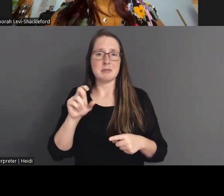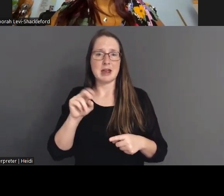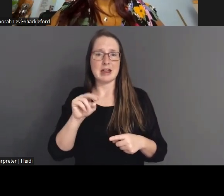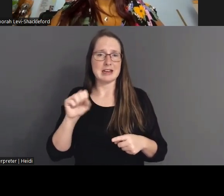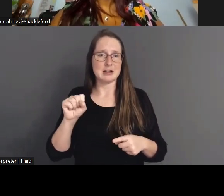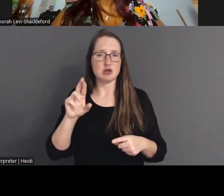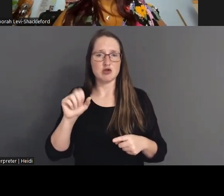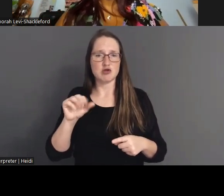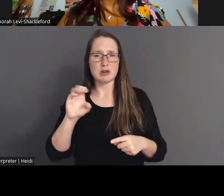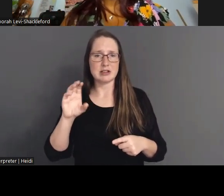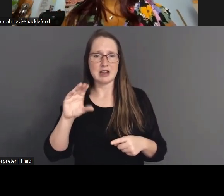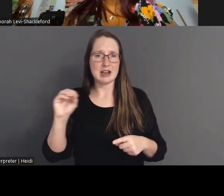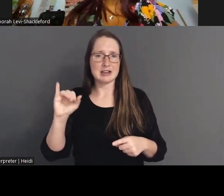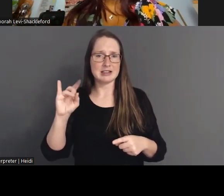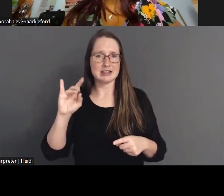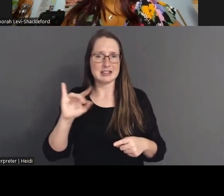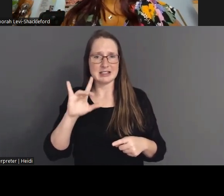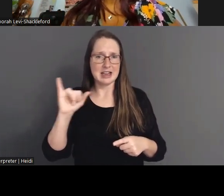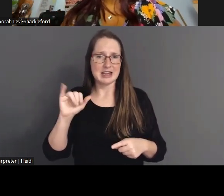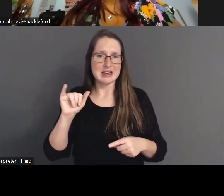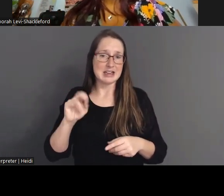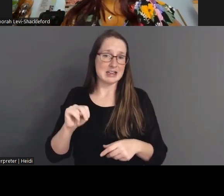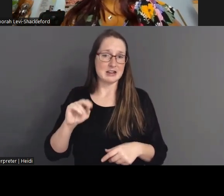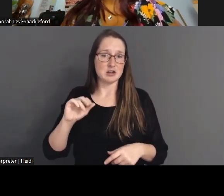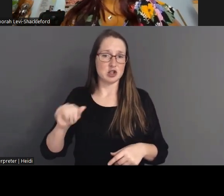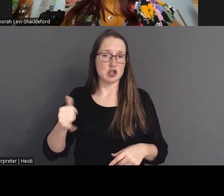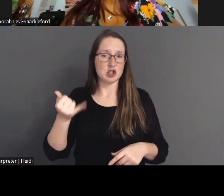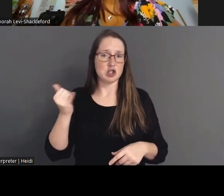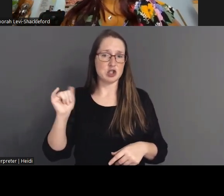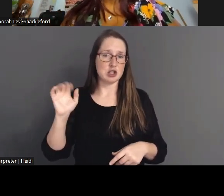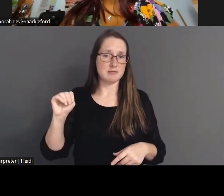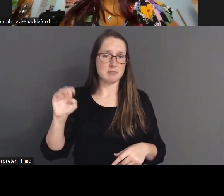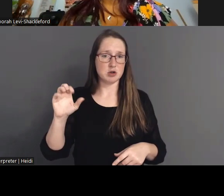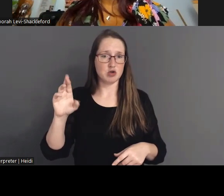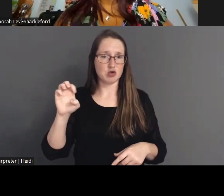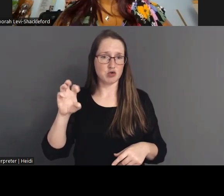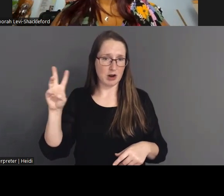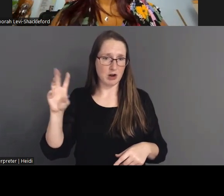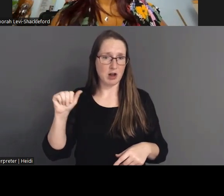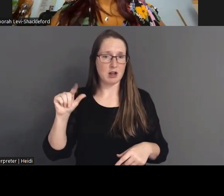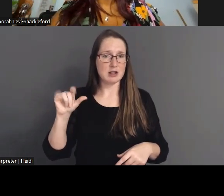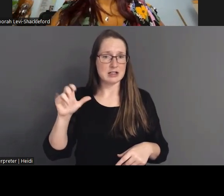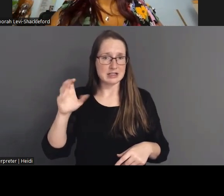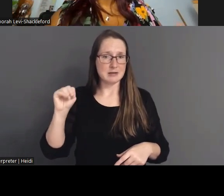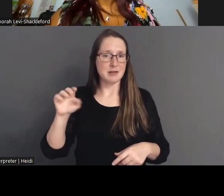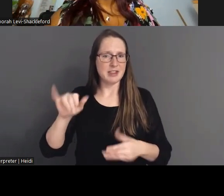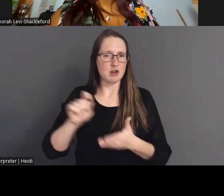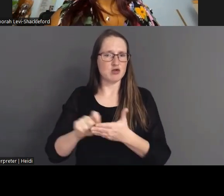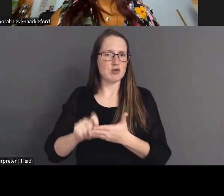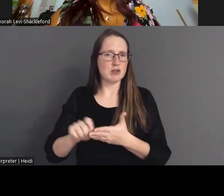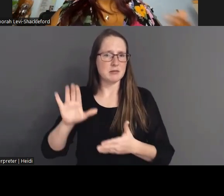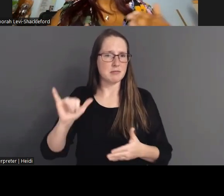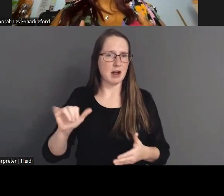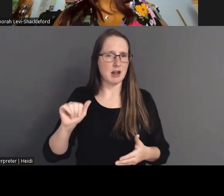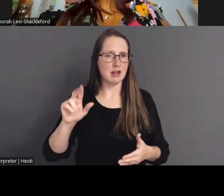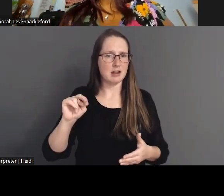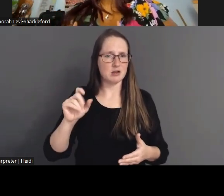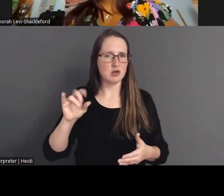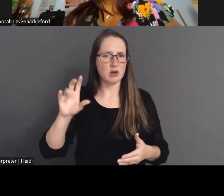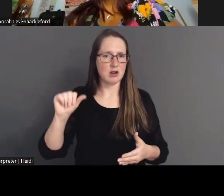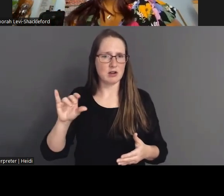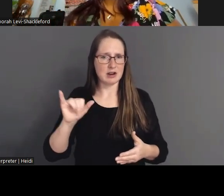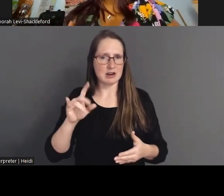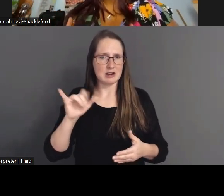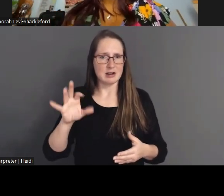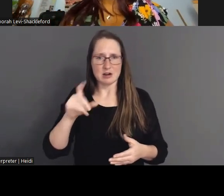Crow Asylum by Antonio Hilton is a phenomenal book on the history of mental illness. And then